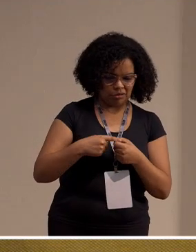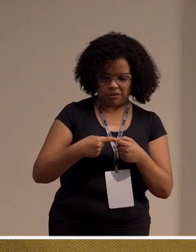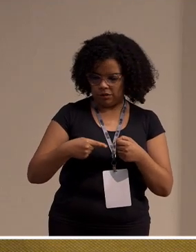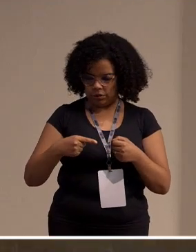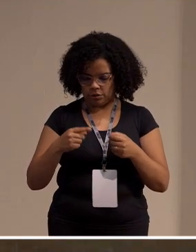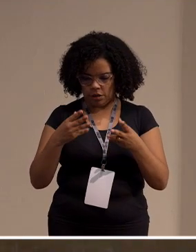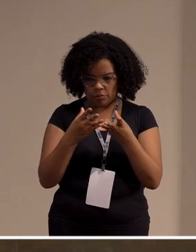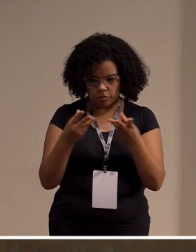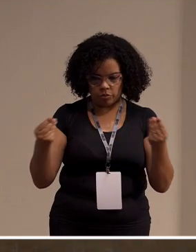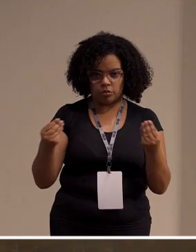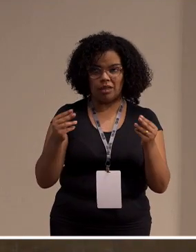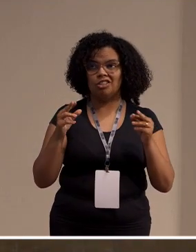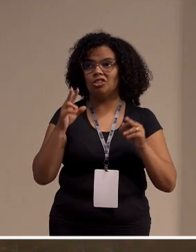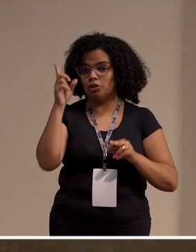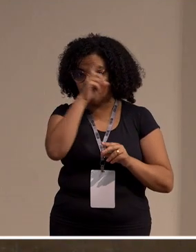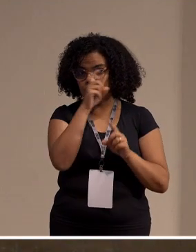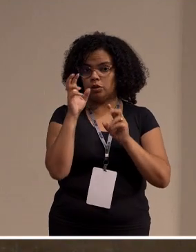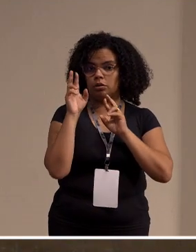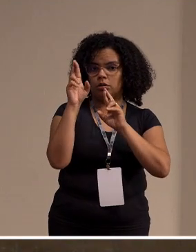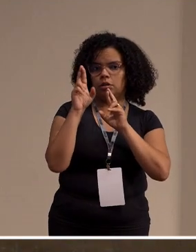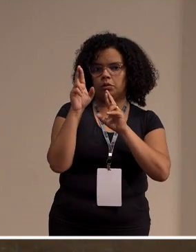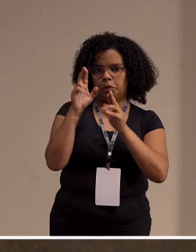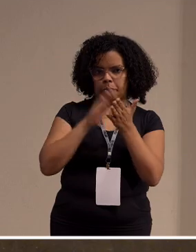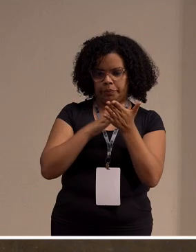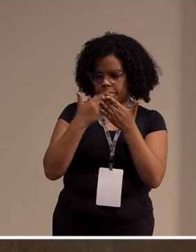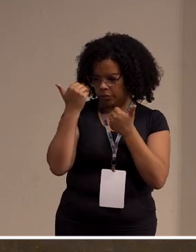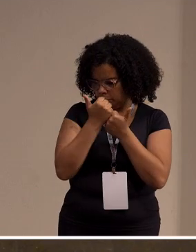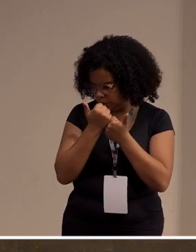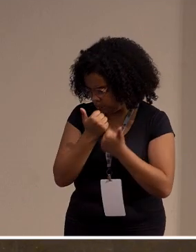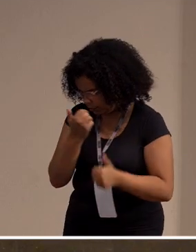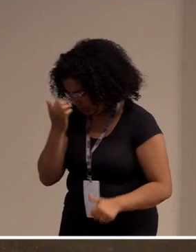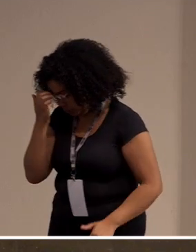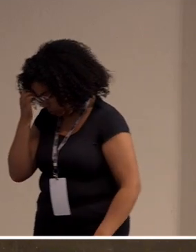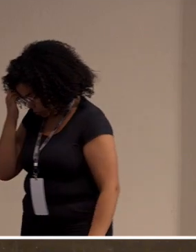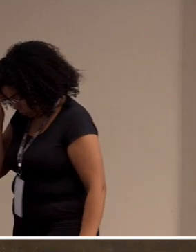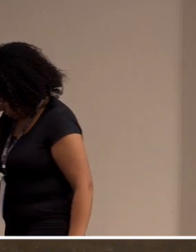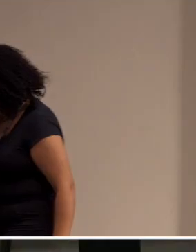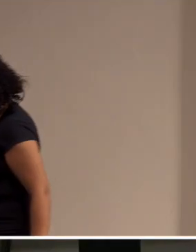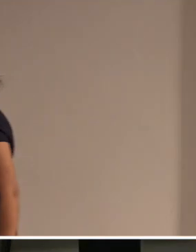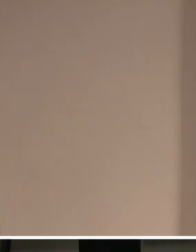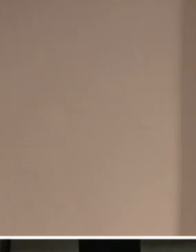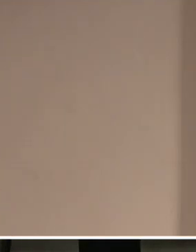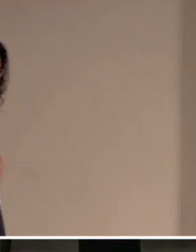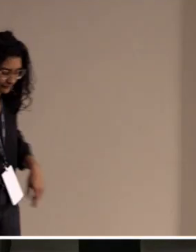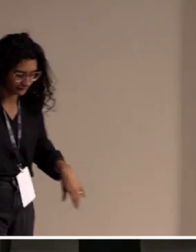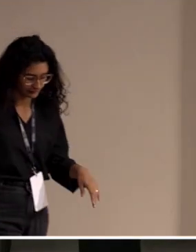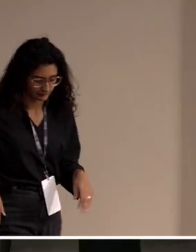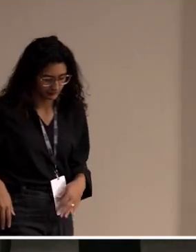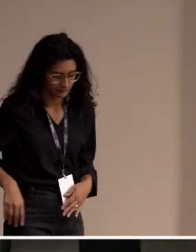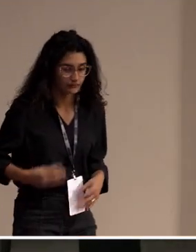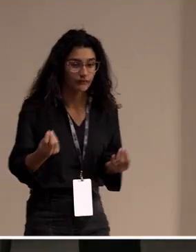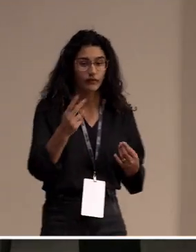E aí, como professor, como é que você lida com esse cenário com os seus alunos?